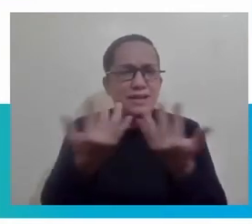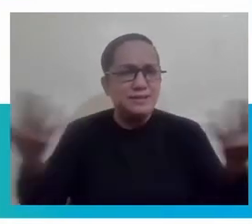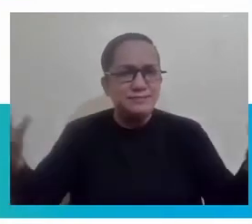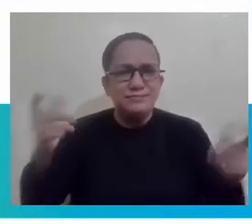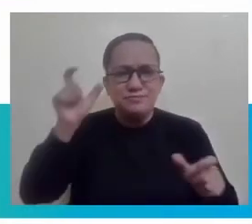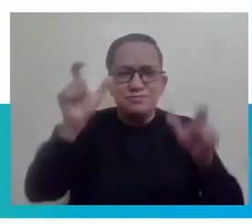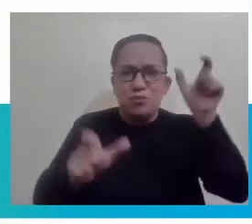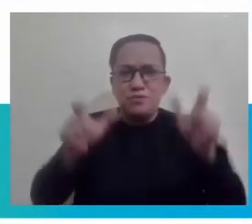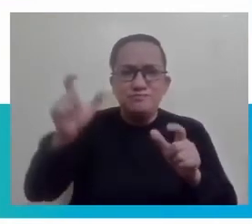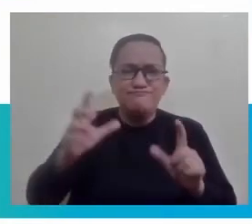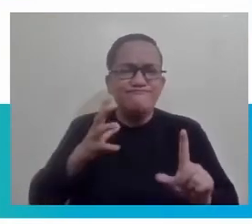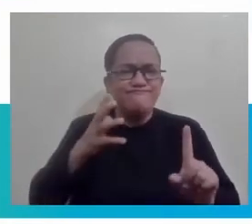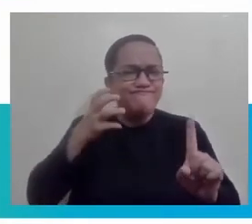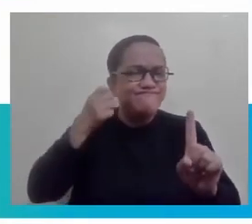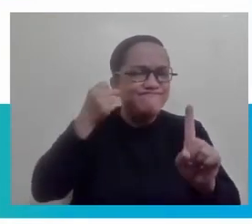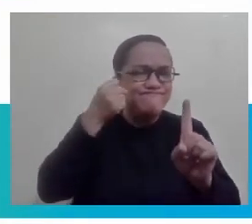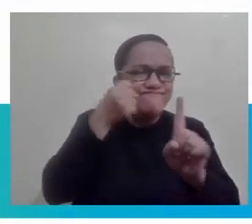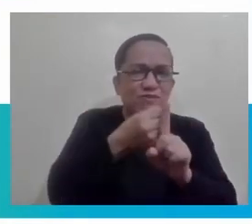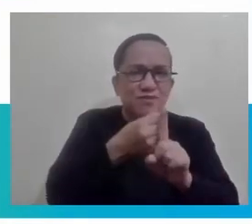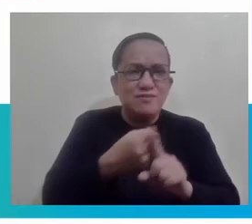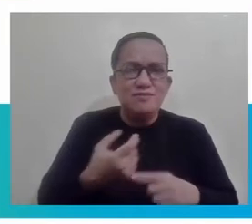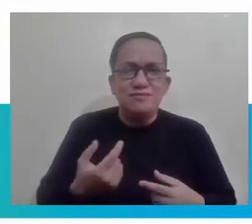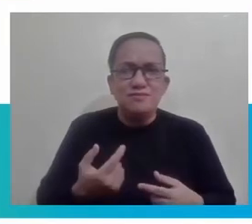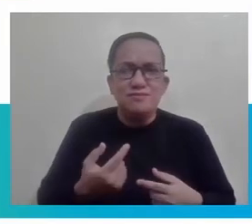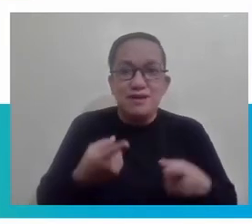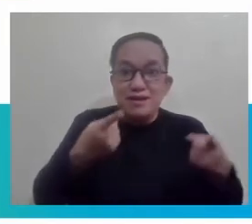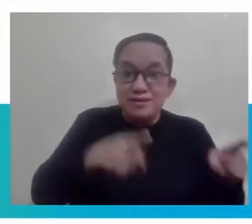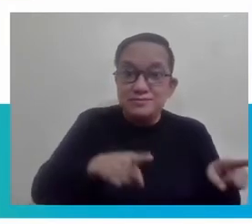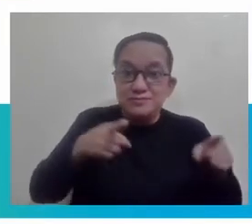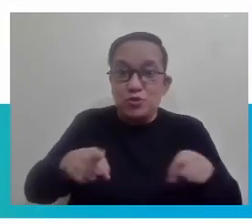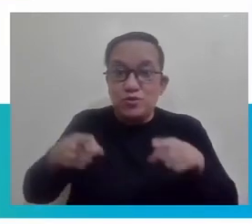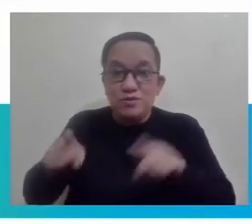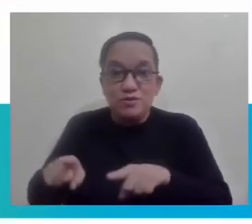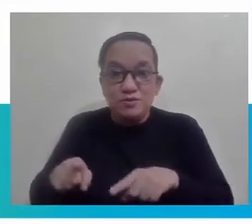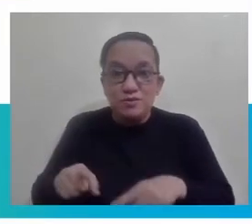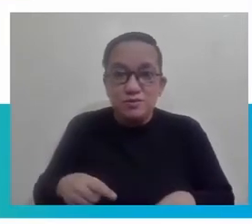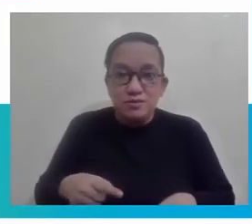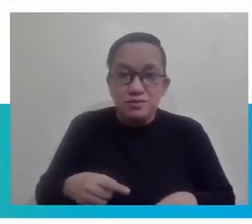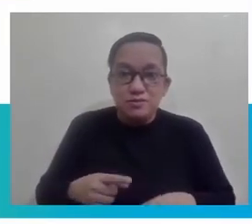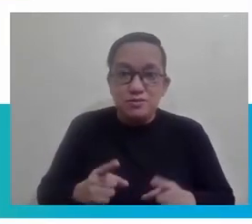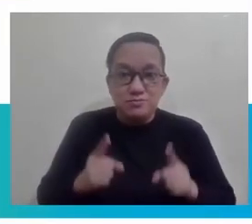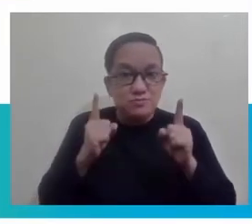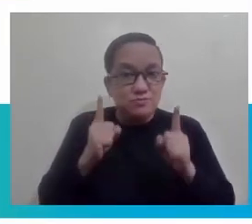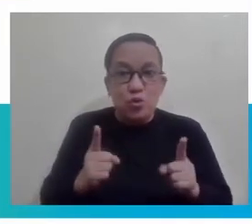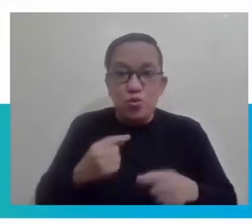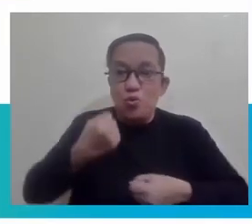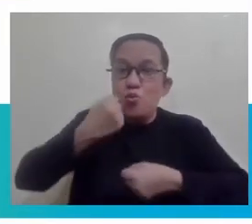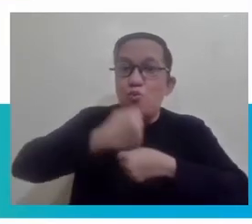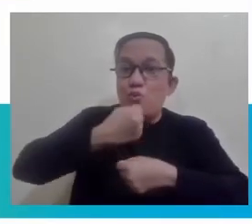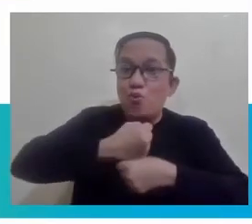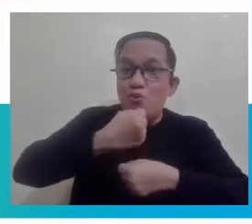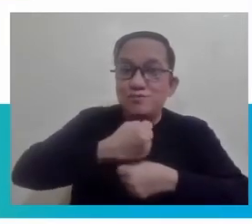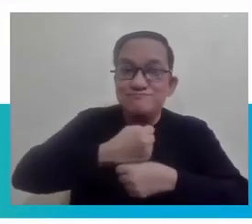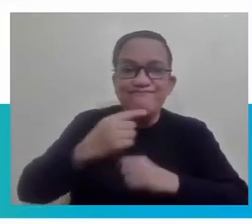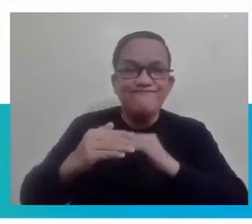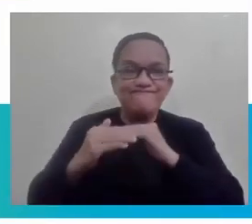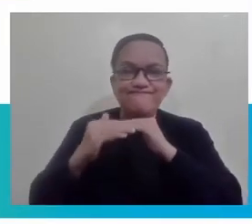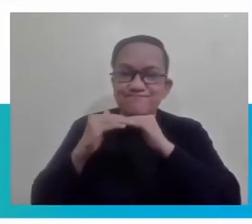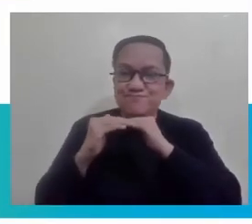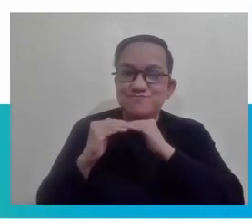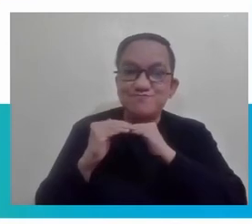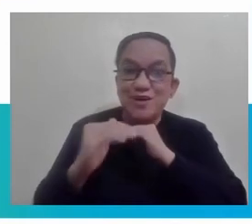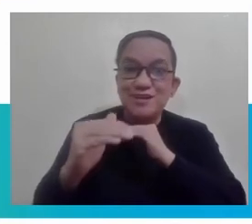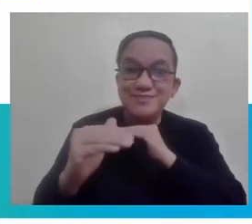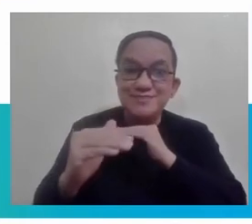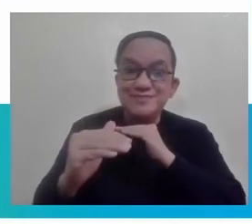continue combine economic growth with a sustainable and trajectory in doing this. This becomes ever